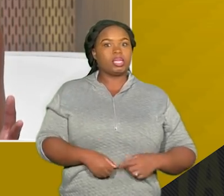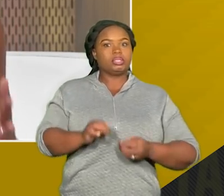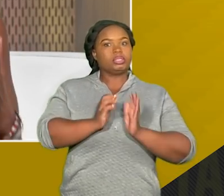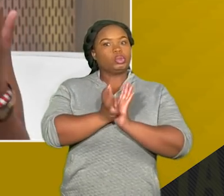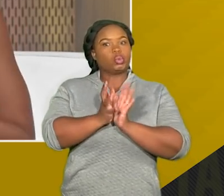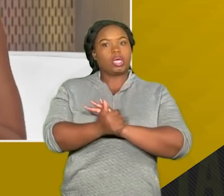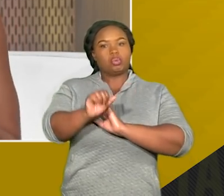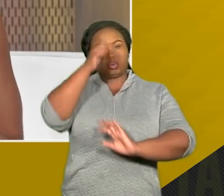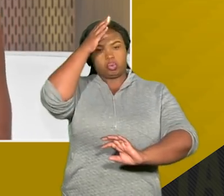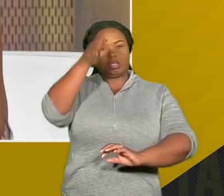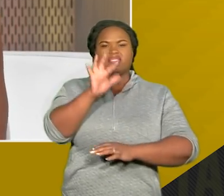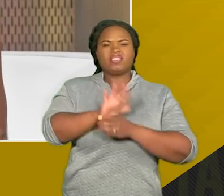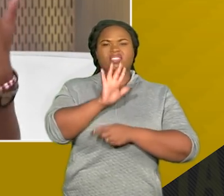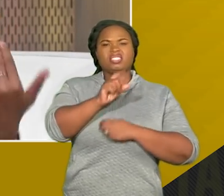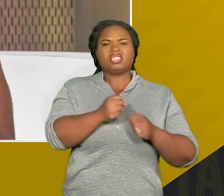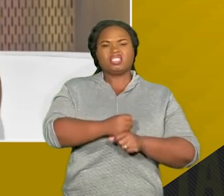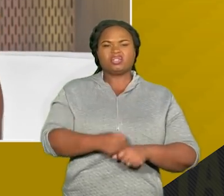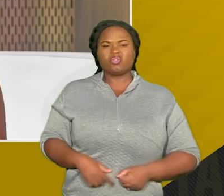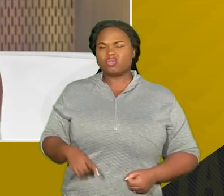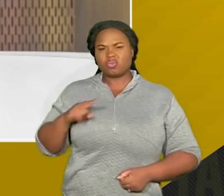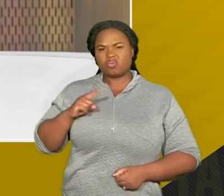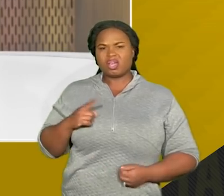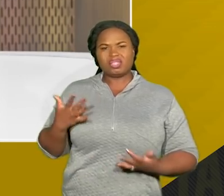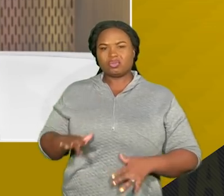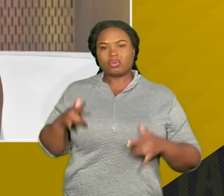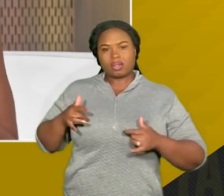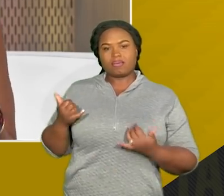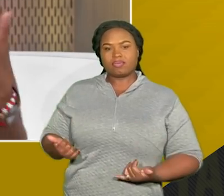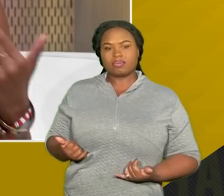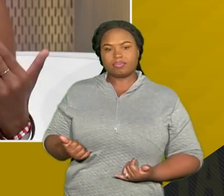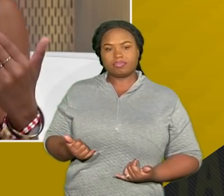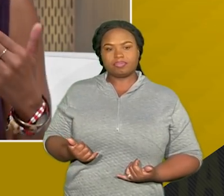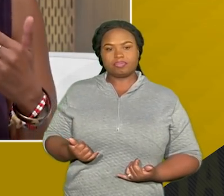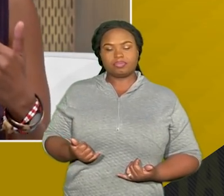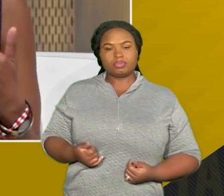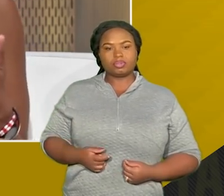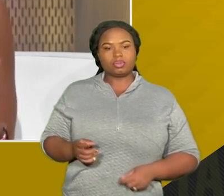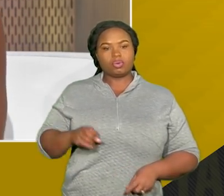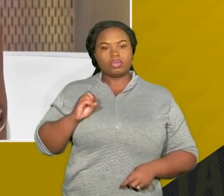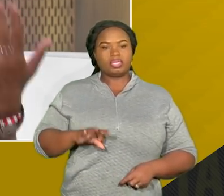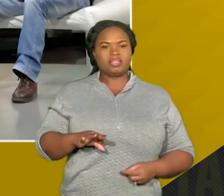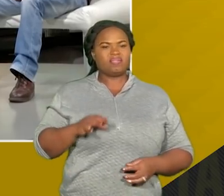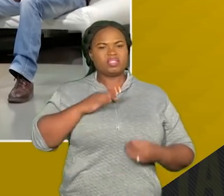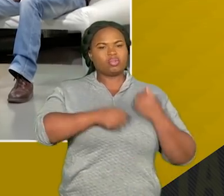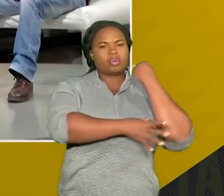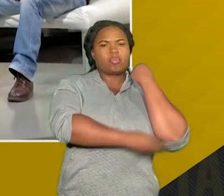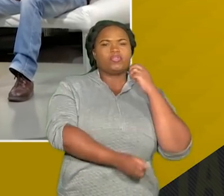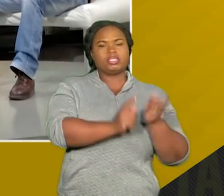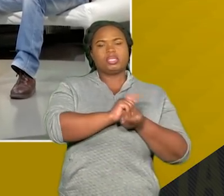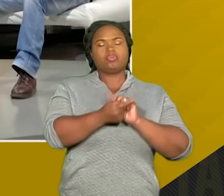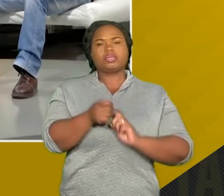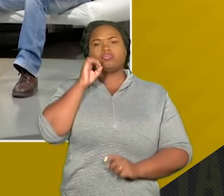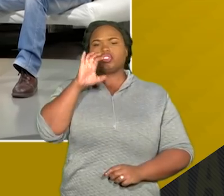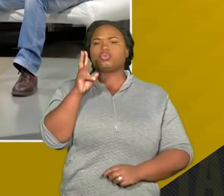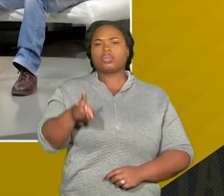15 years. What about your life now says that is speaking to that? So I don't come also, from poverty and then want to be rich. No, there's no such thing that you